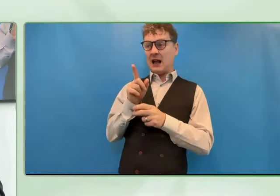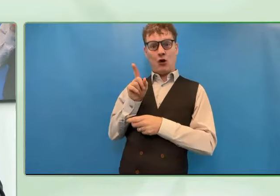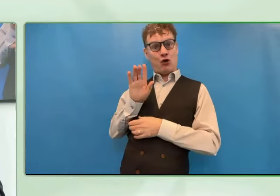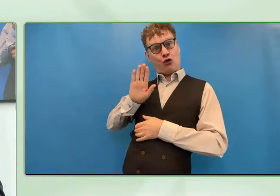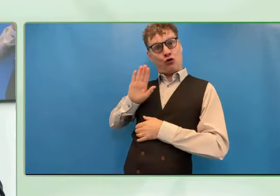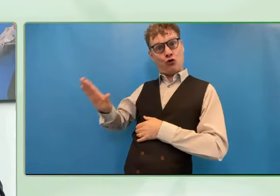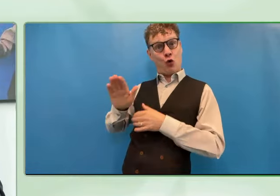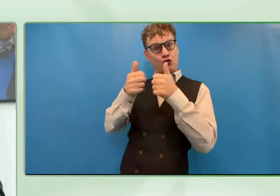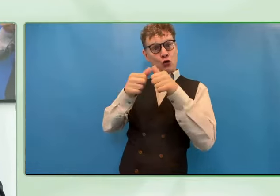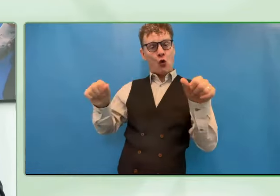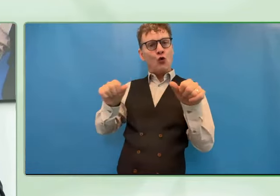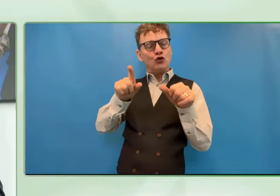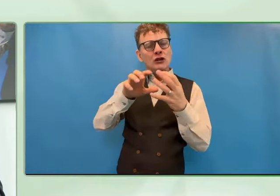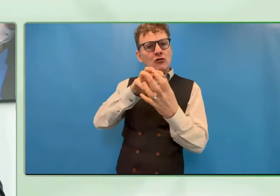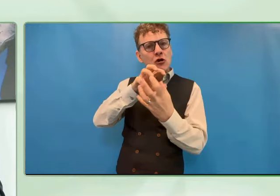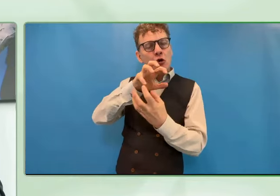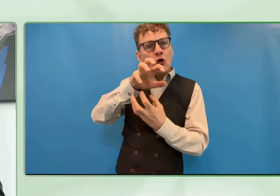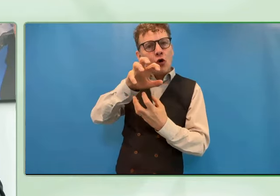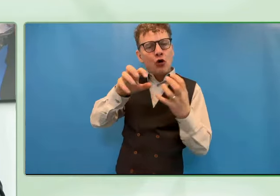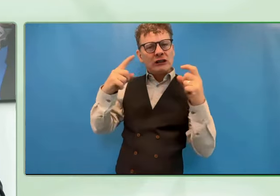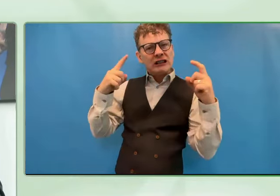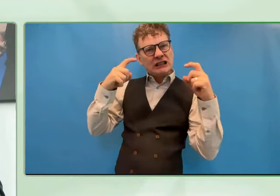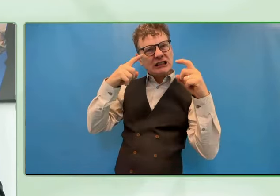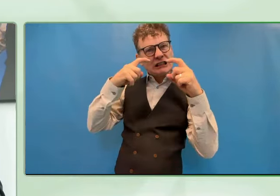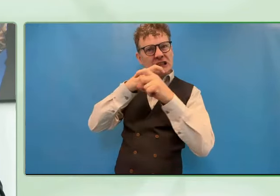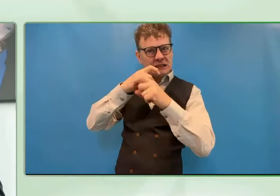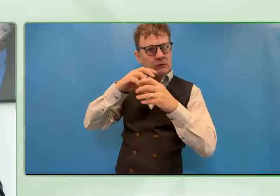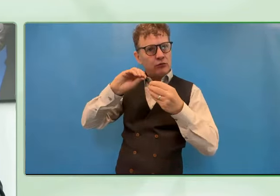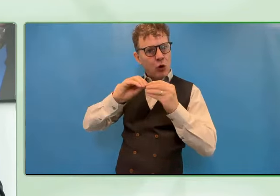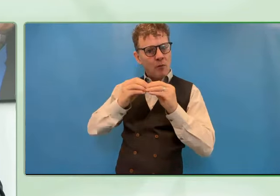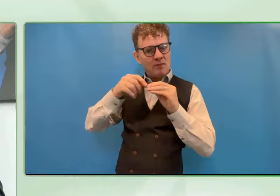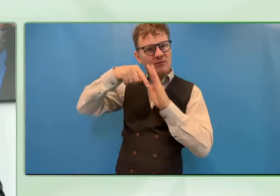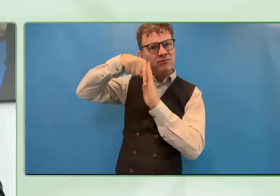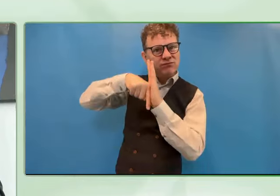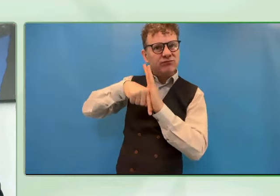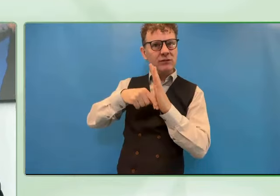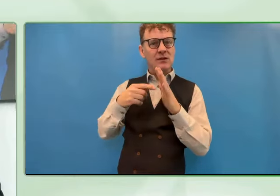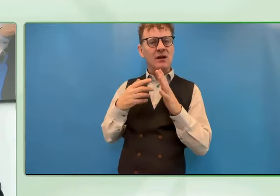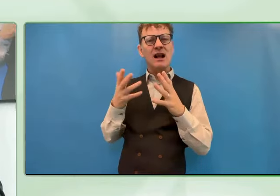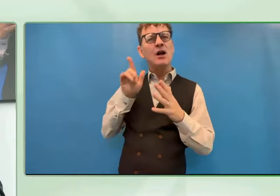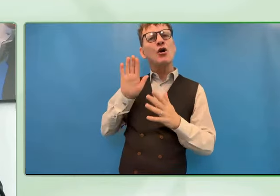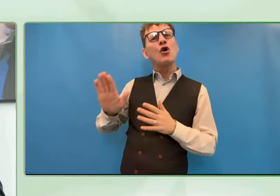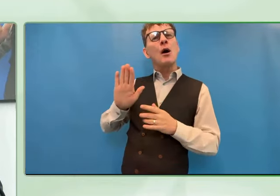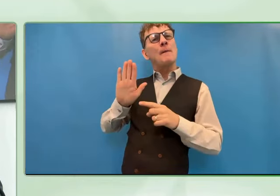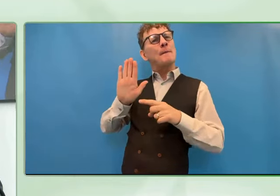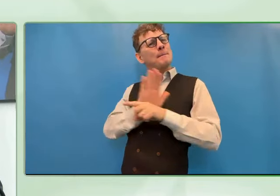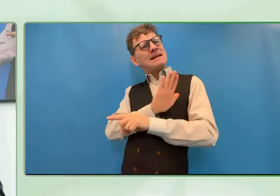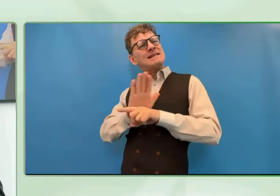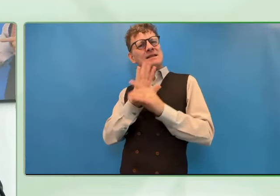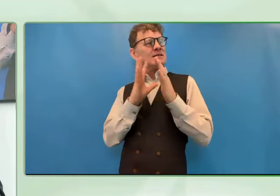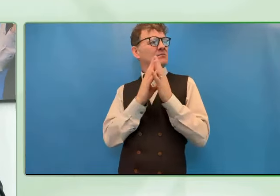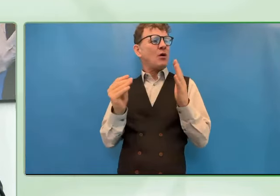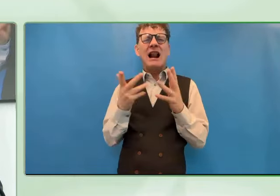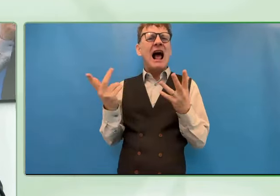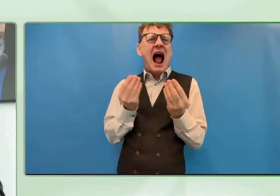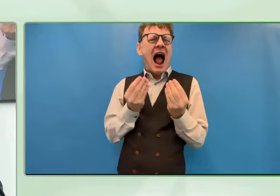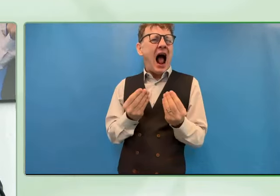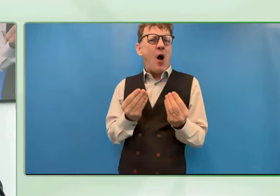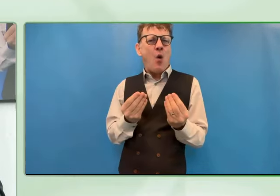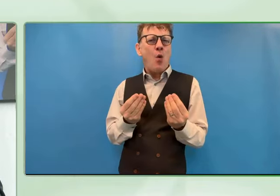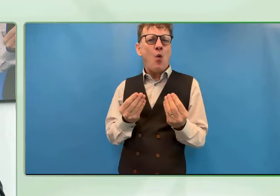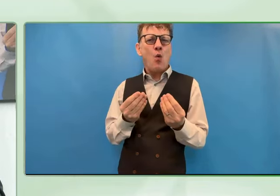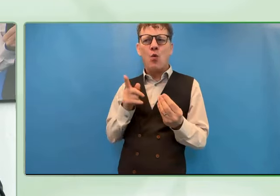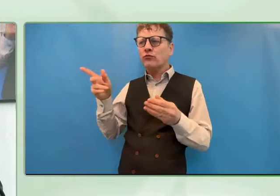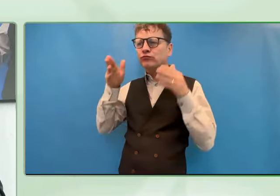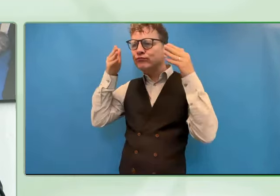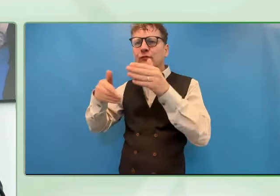most intransigent problems in society. So tell me about the business model. Like, how are you tackling specific projects? Who's come to you